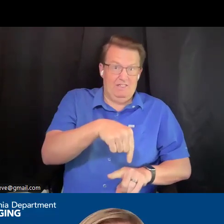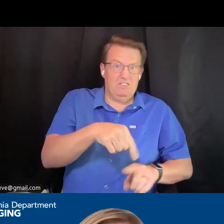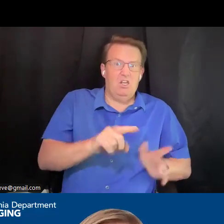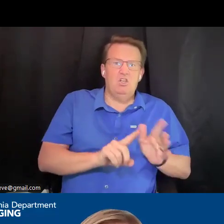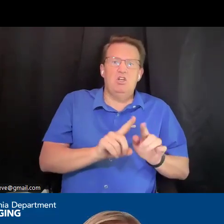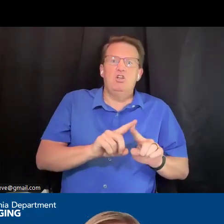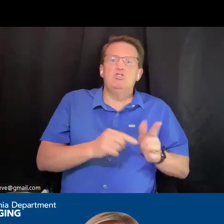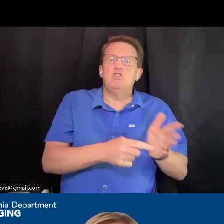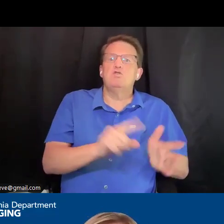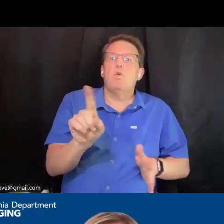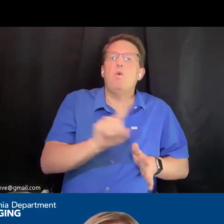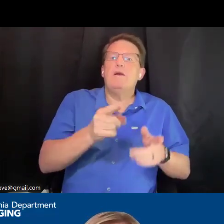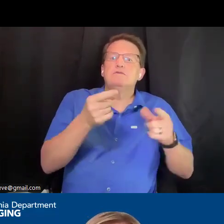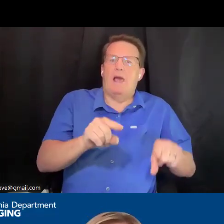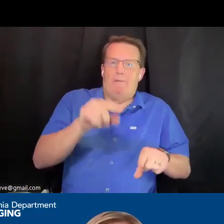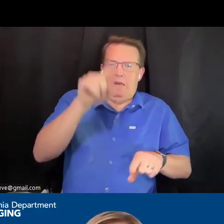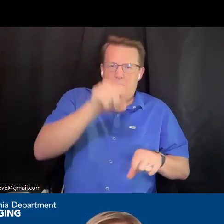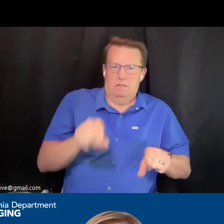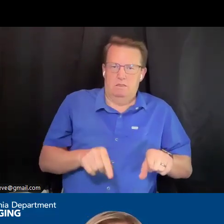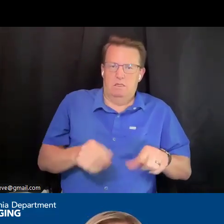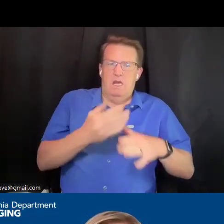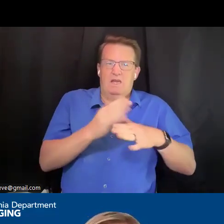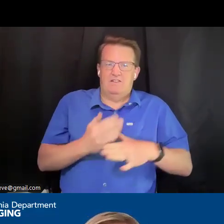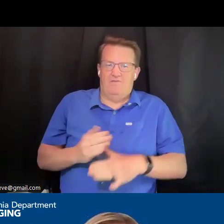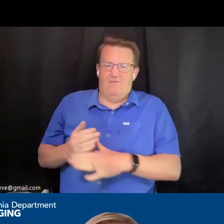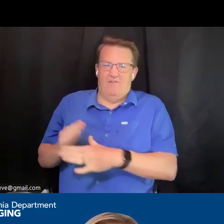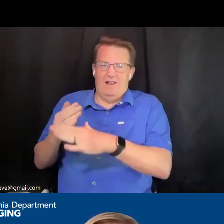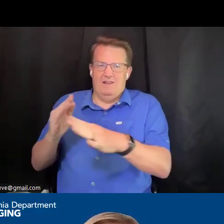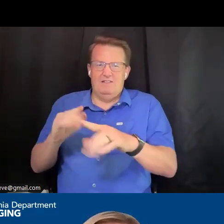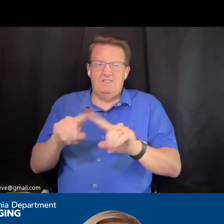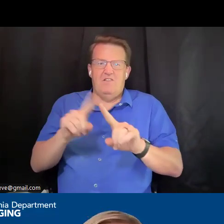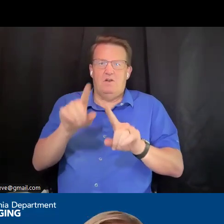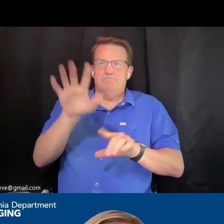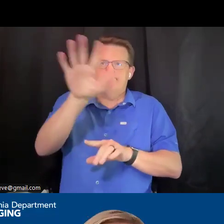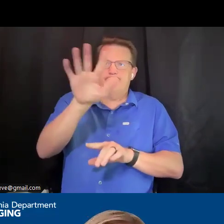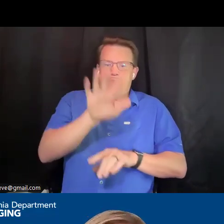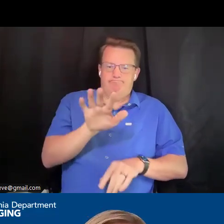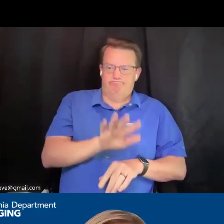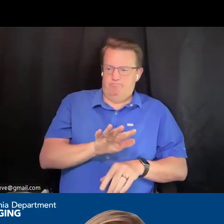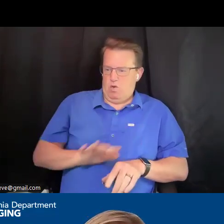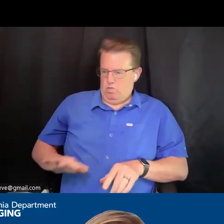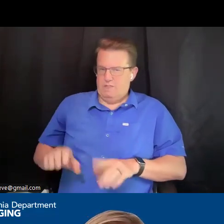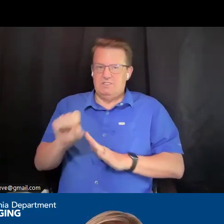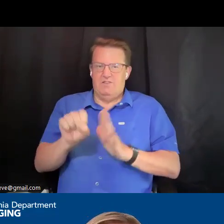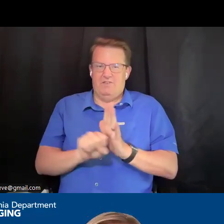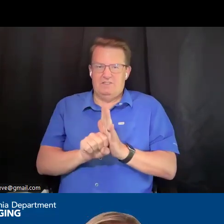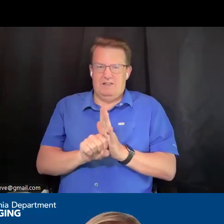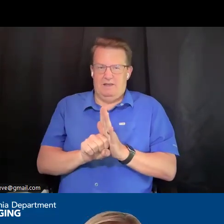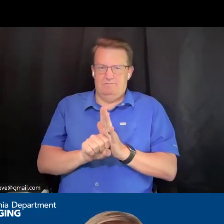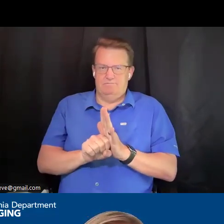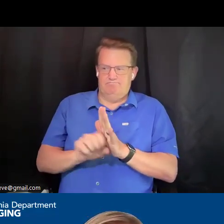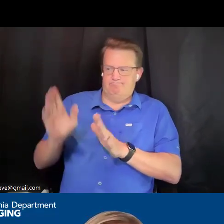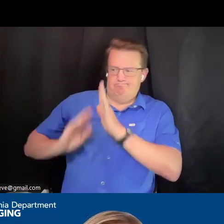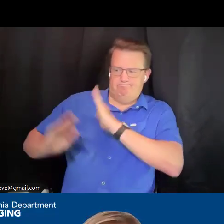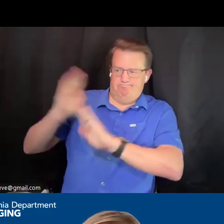is happening. It's divided up into regions of our state, and it goes back to 1980. It